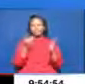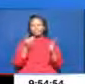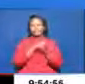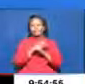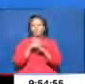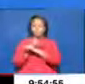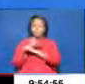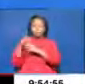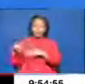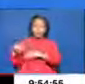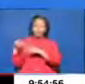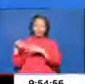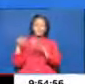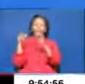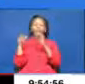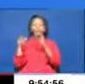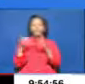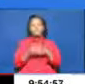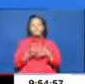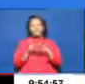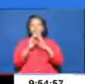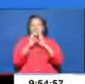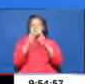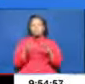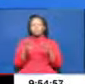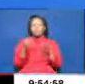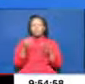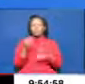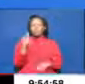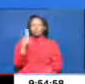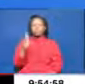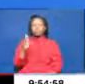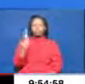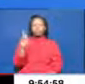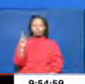Reporting from Birmingham, UK, my name is Isaac Lemoka.